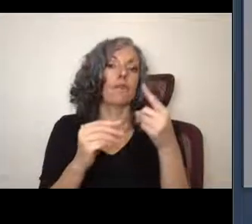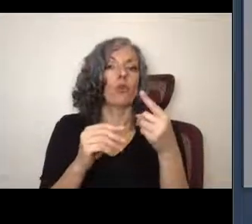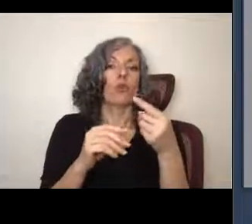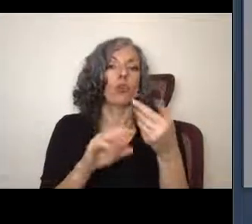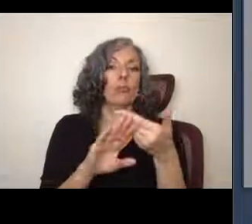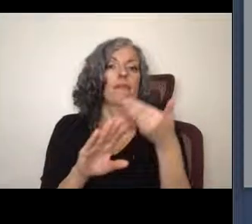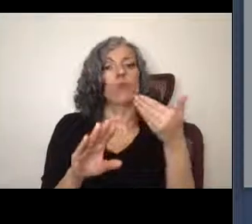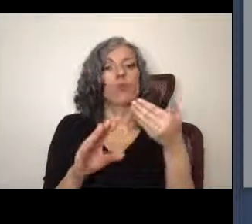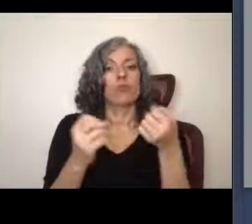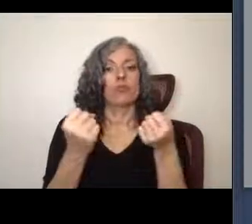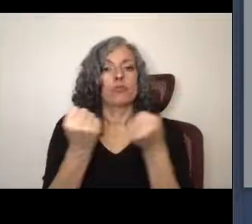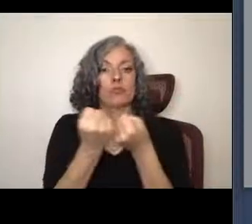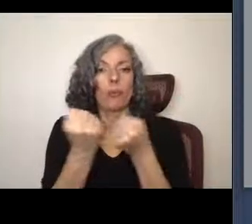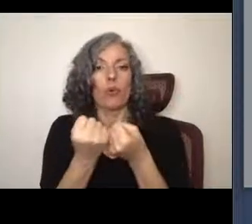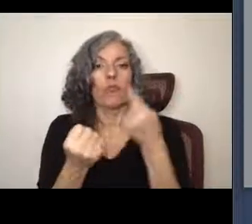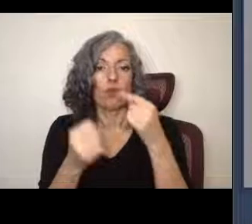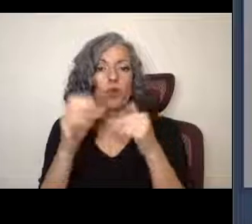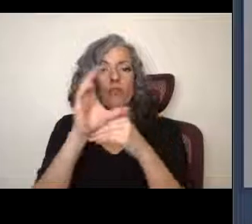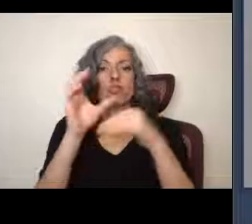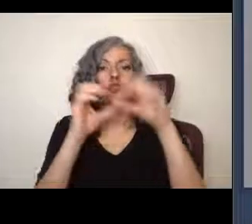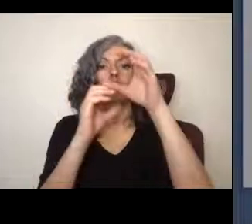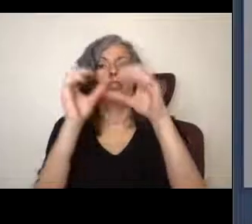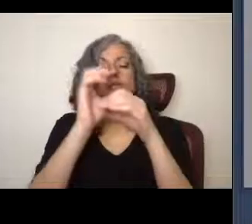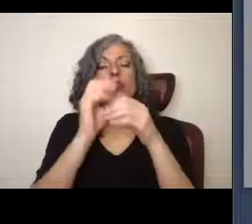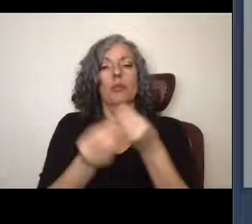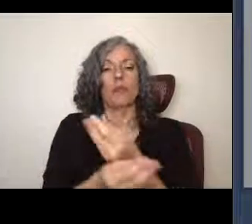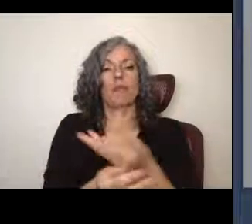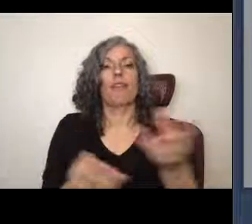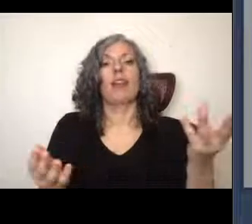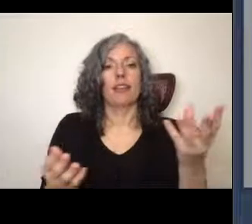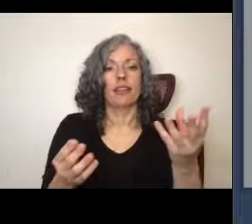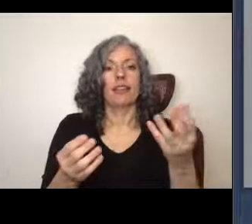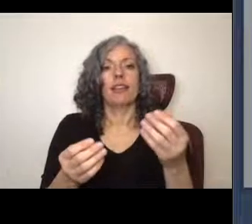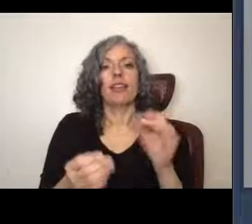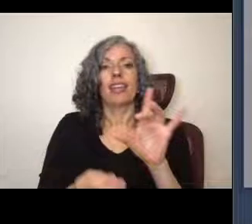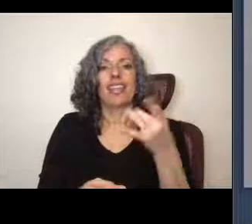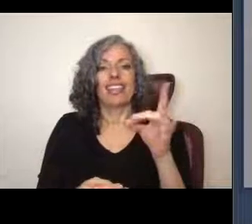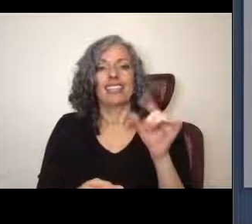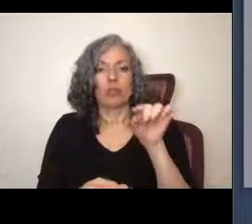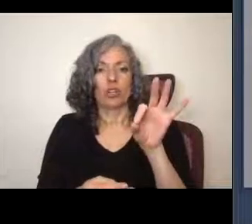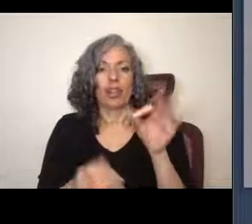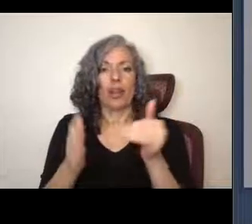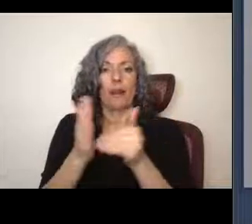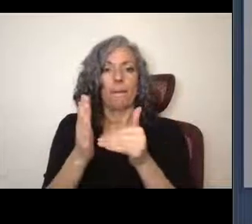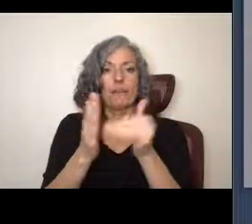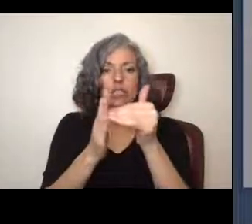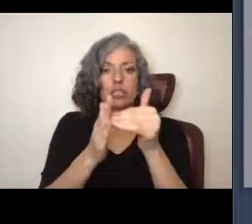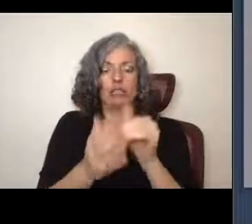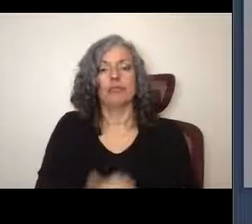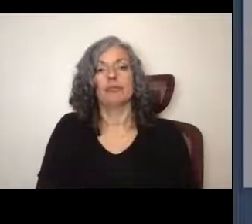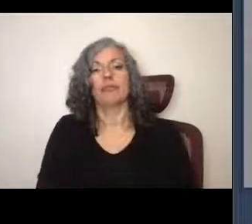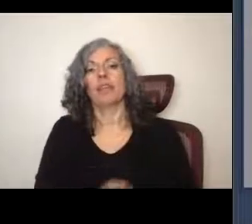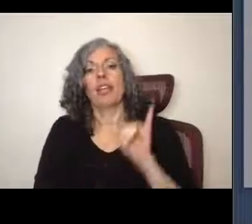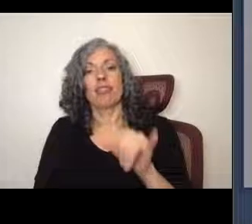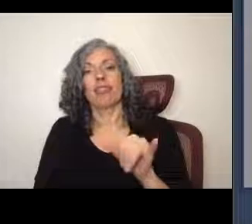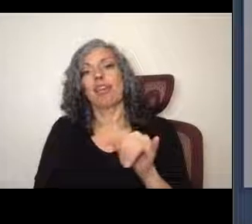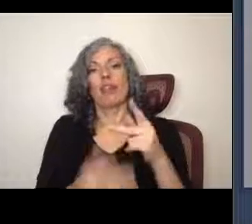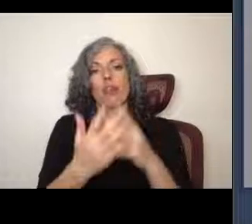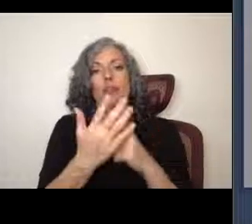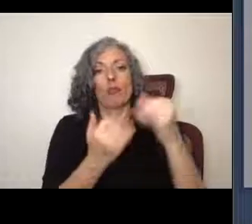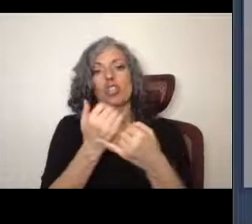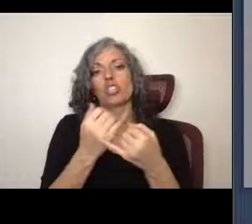support for the project approval and environmental document phase in the amount of $18.9 million. This project came to the commission